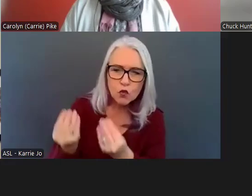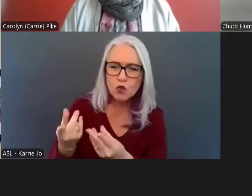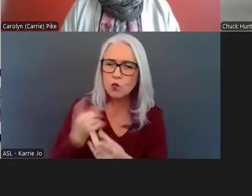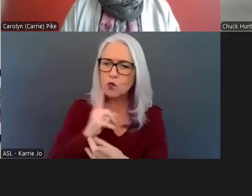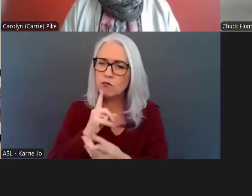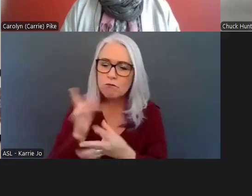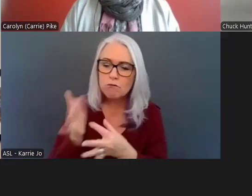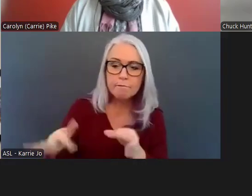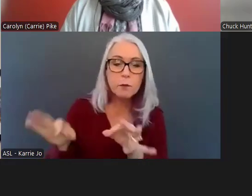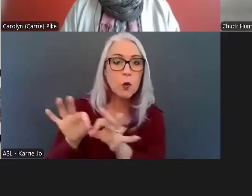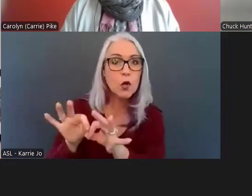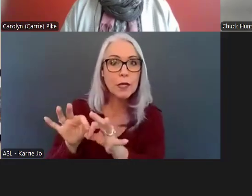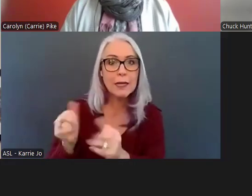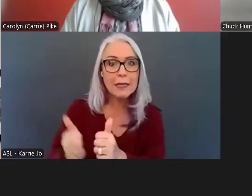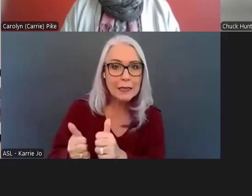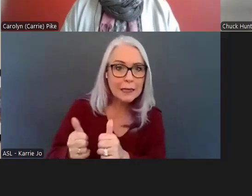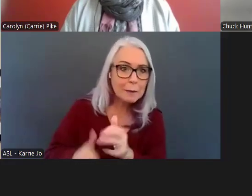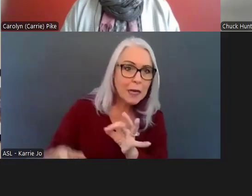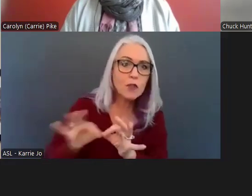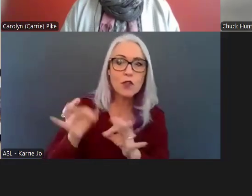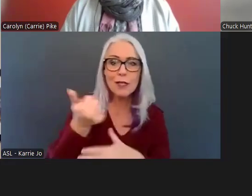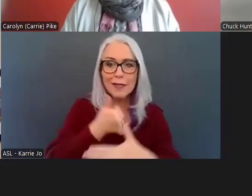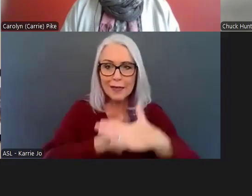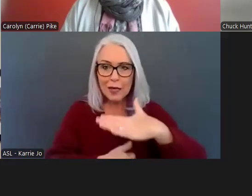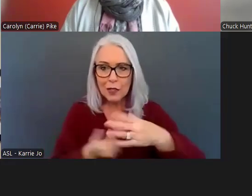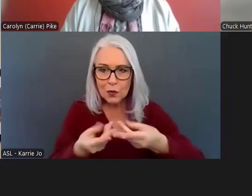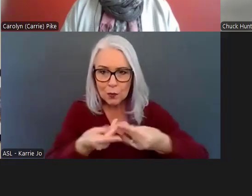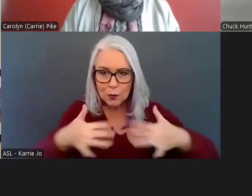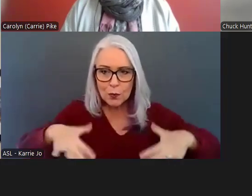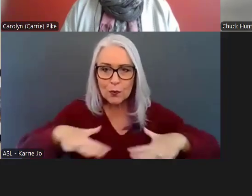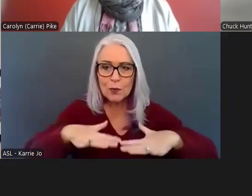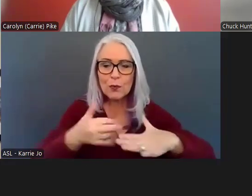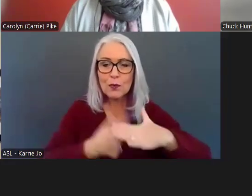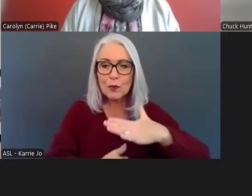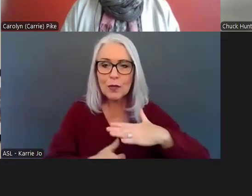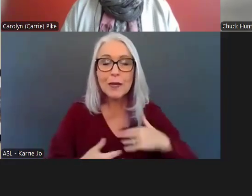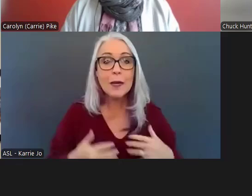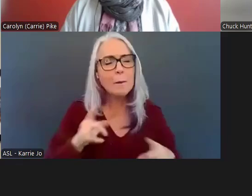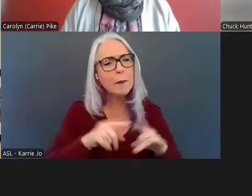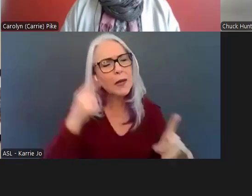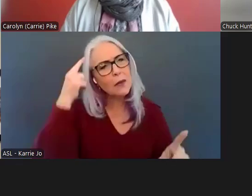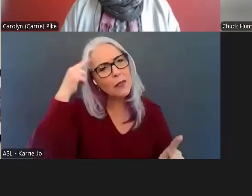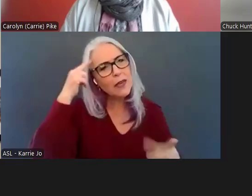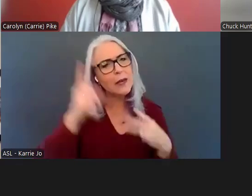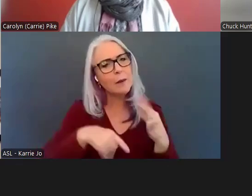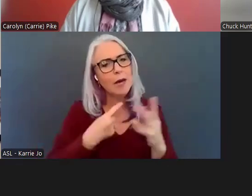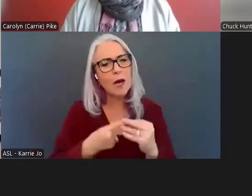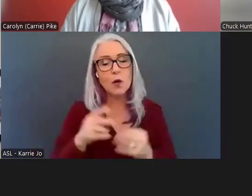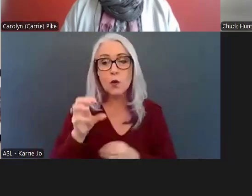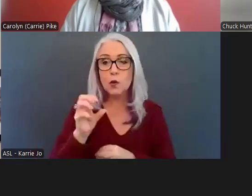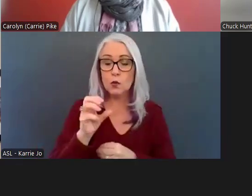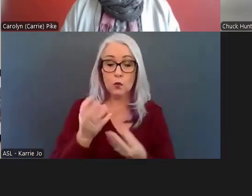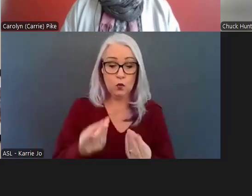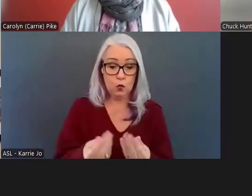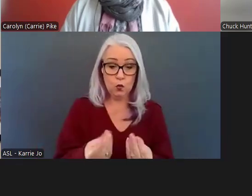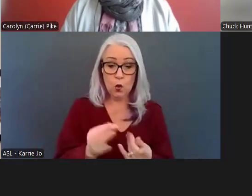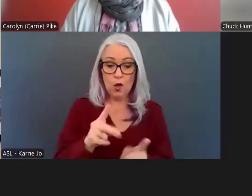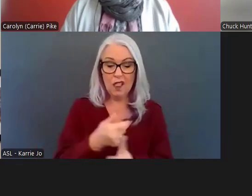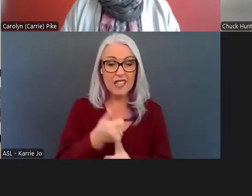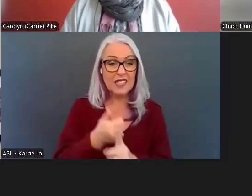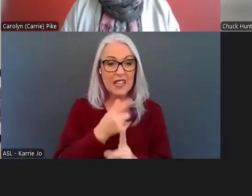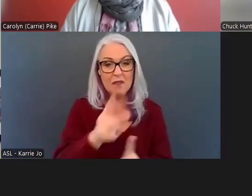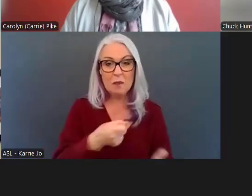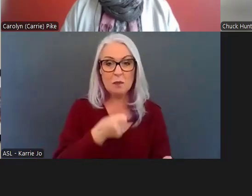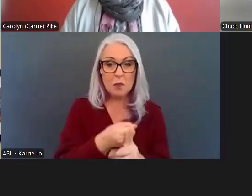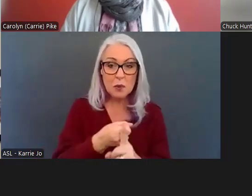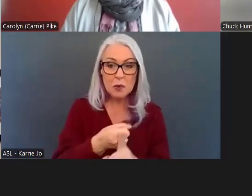and especially in the understory. But you think about the places, when soil is being impacted and snowpack is